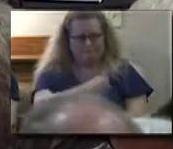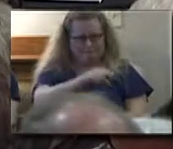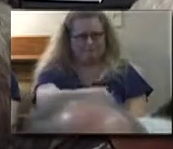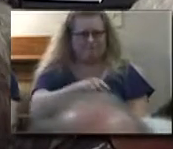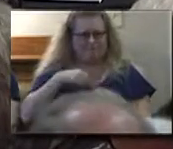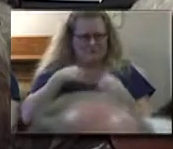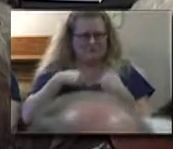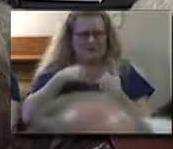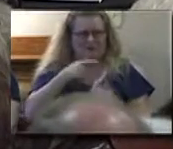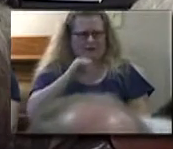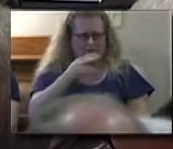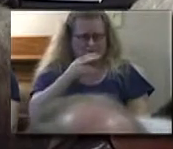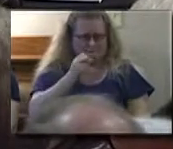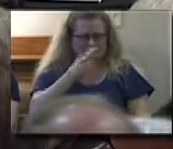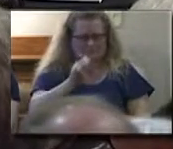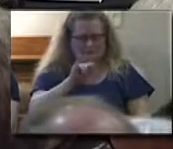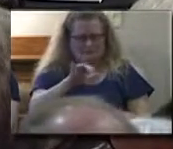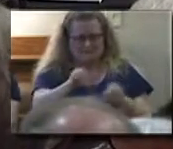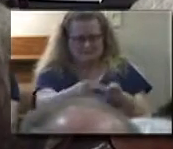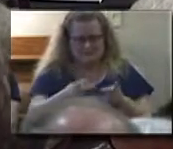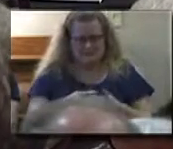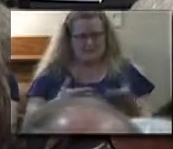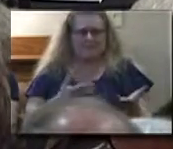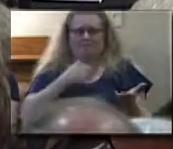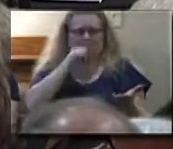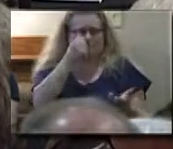and again, it wasn't appropriate for her.